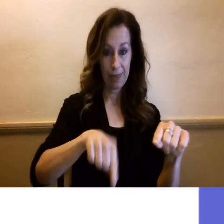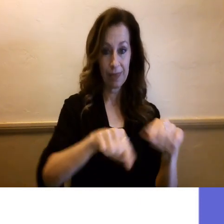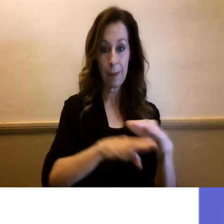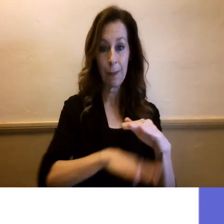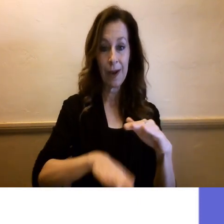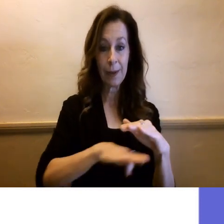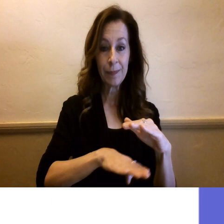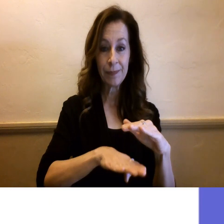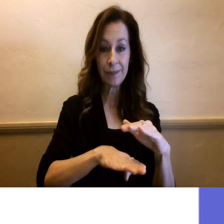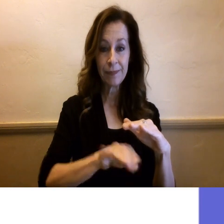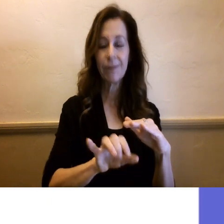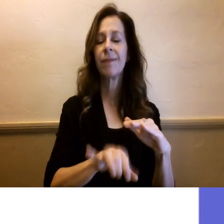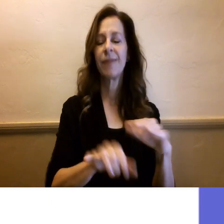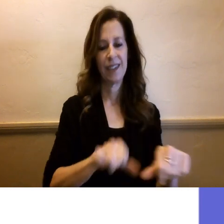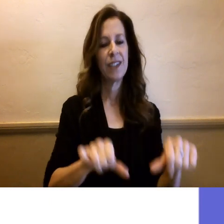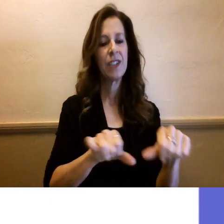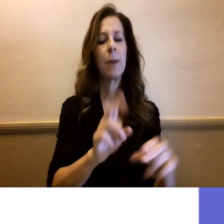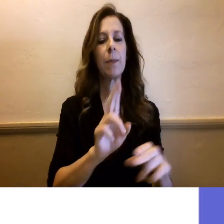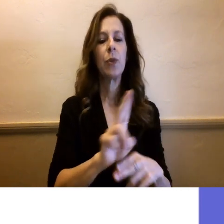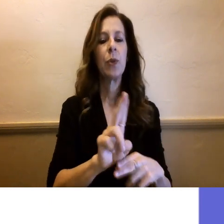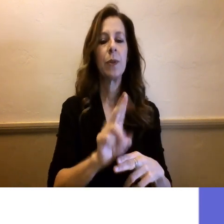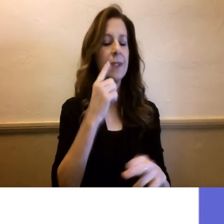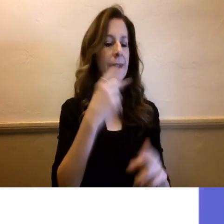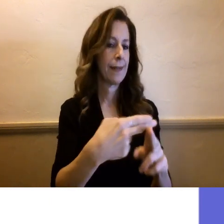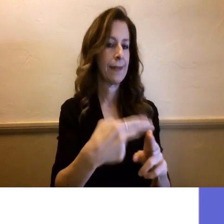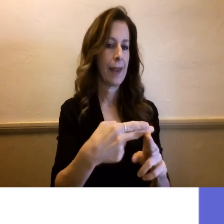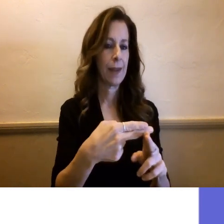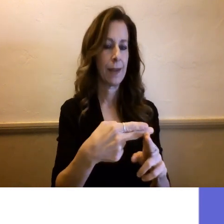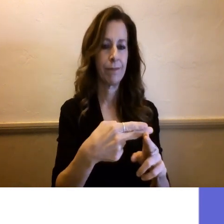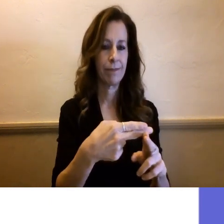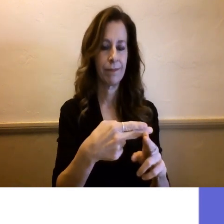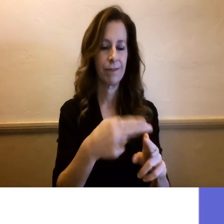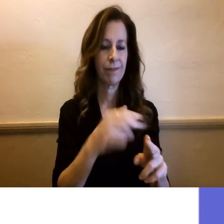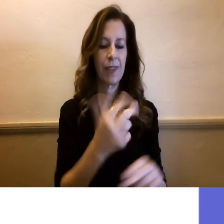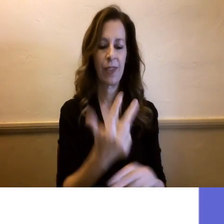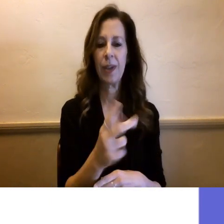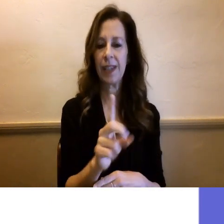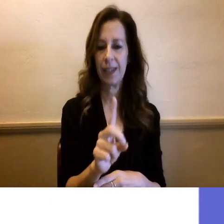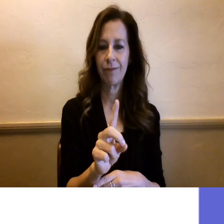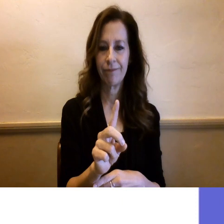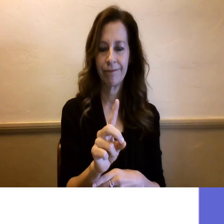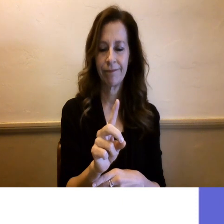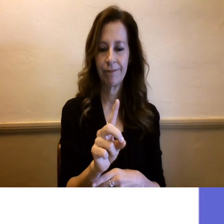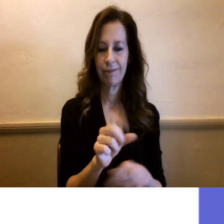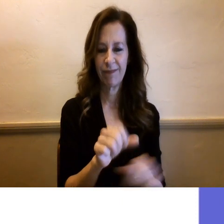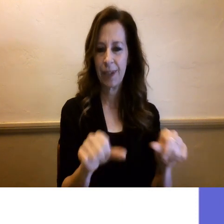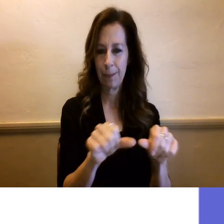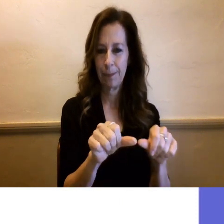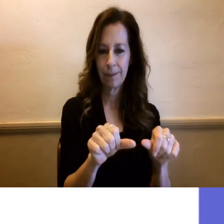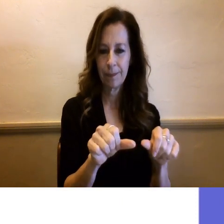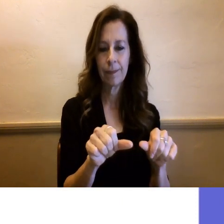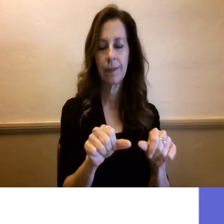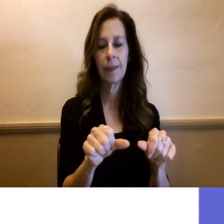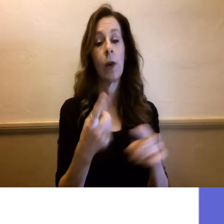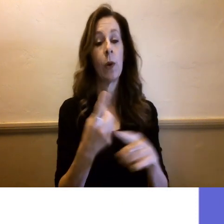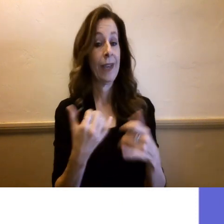the bottom is usually the shape we use to name the 3D figure. So we're